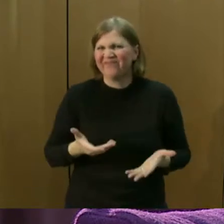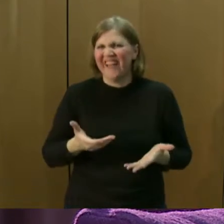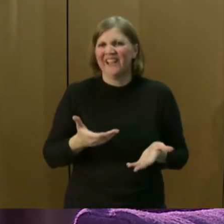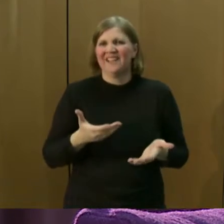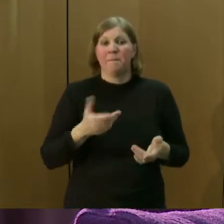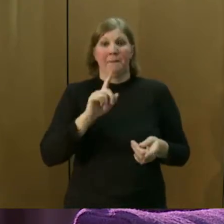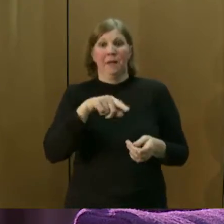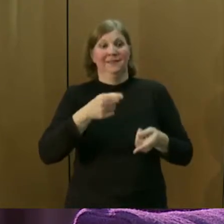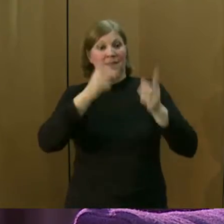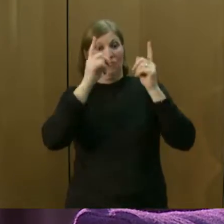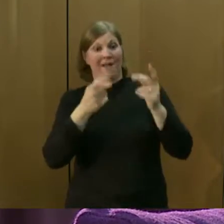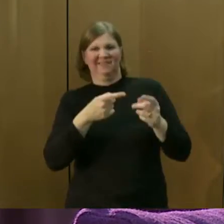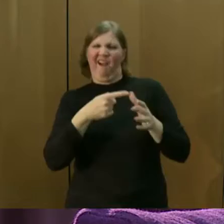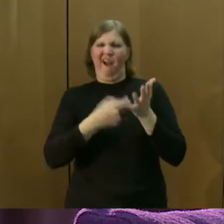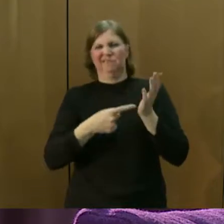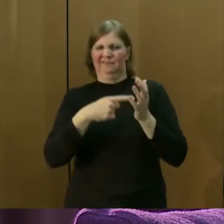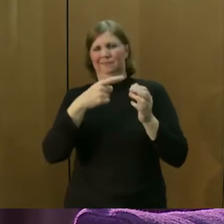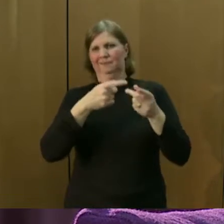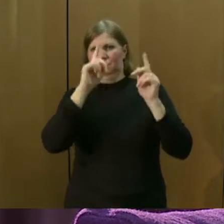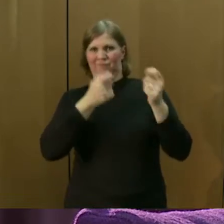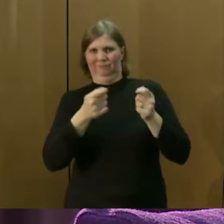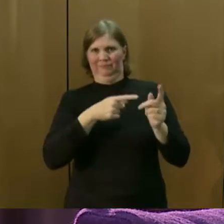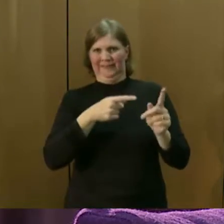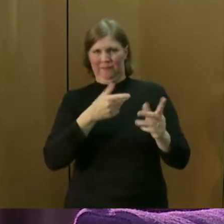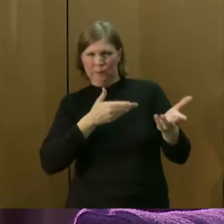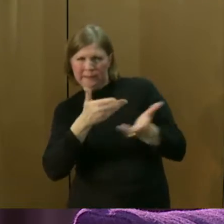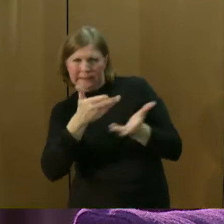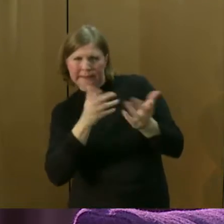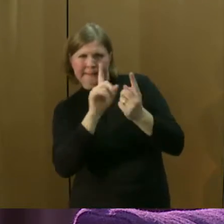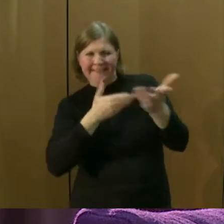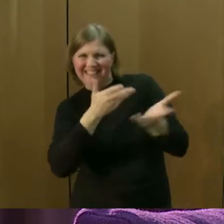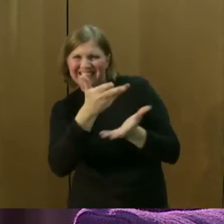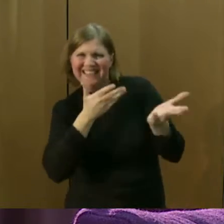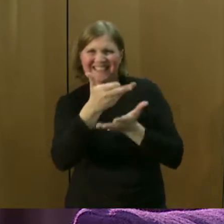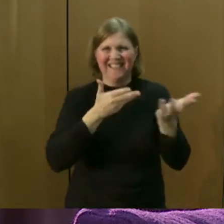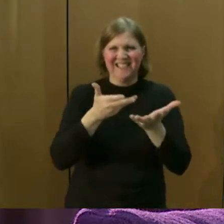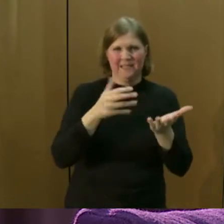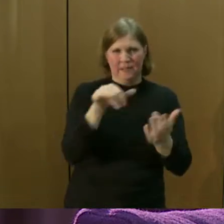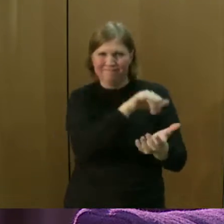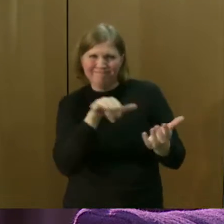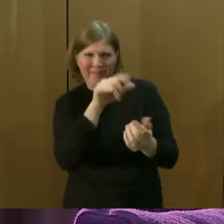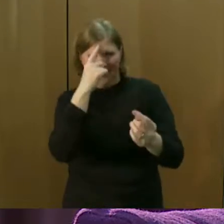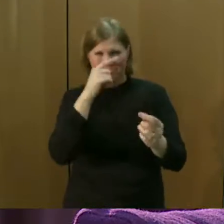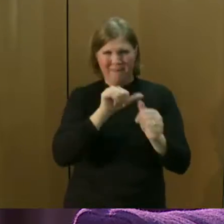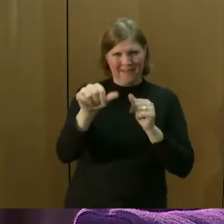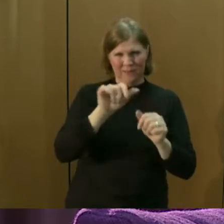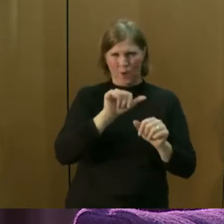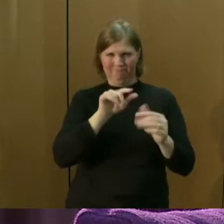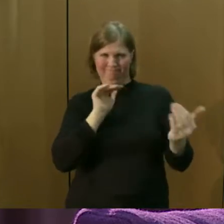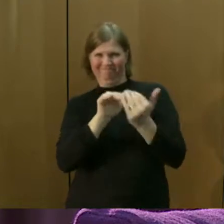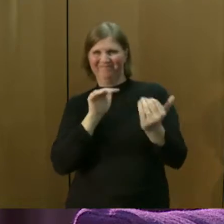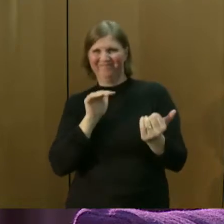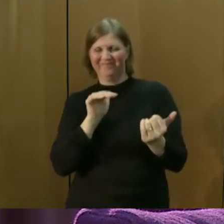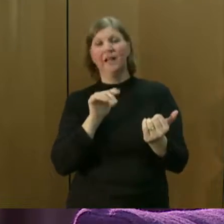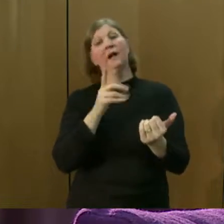then curates from the selection of applications. And there's probably some venues